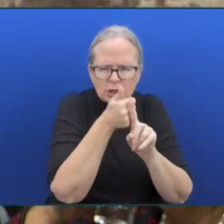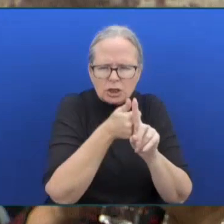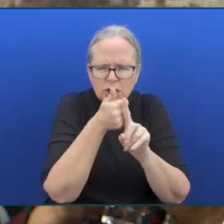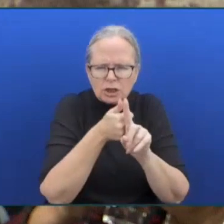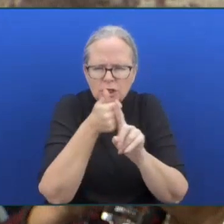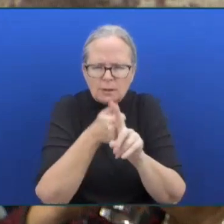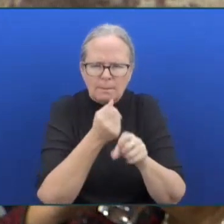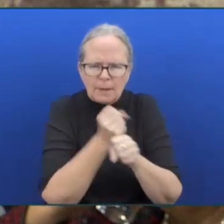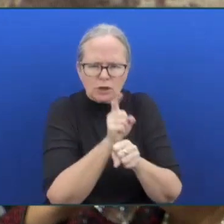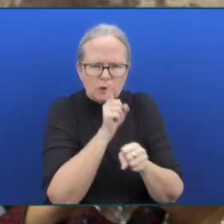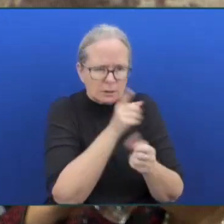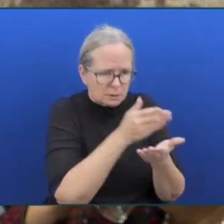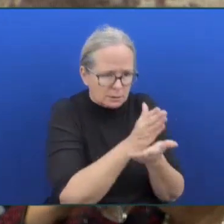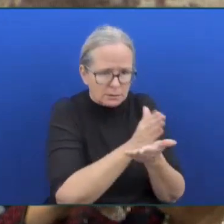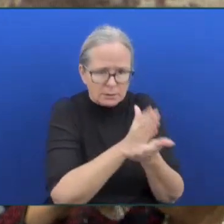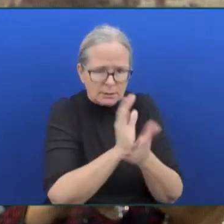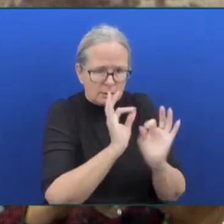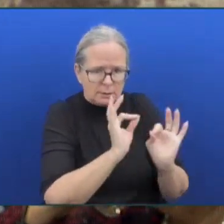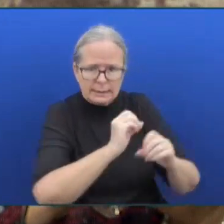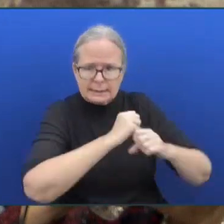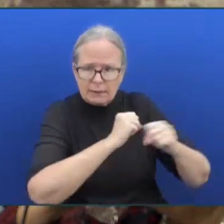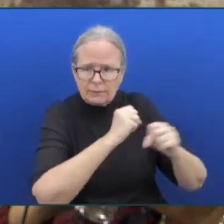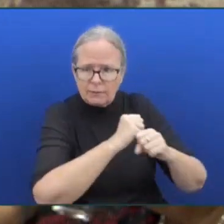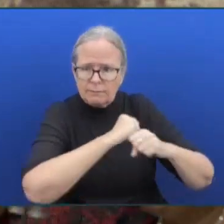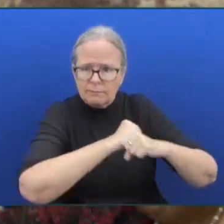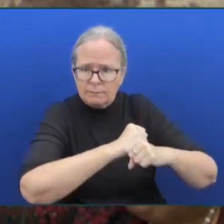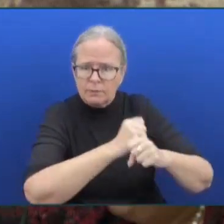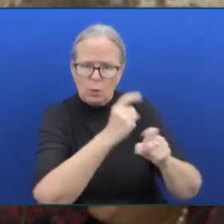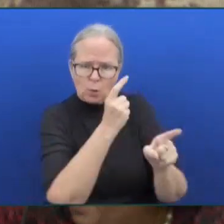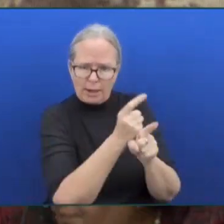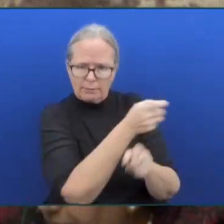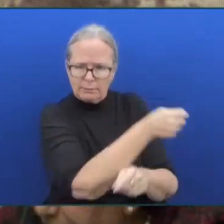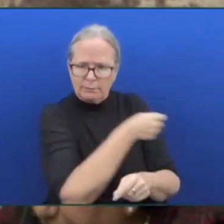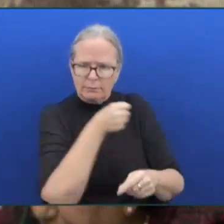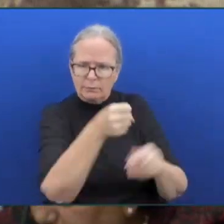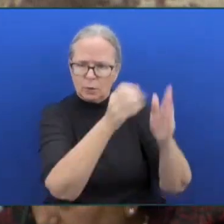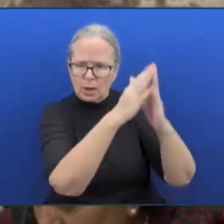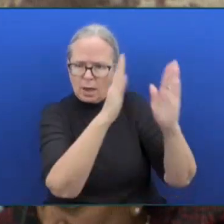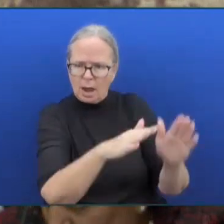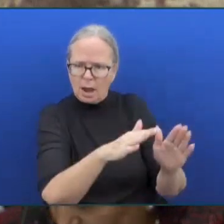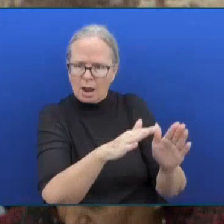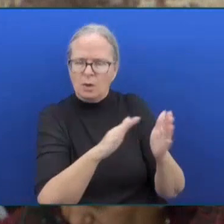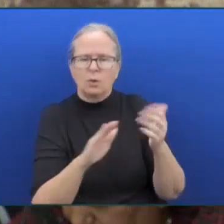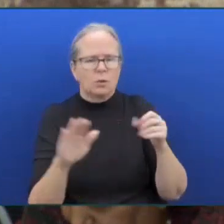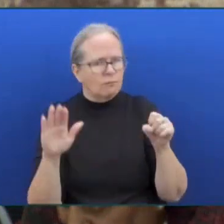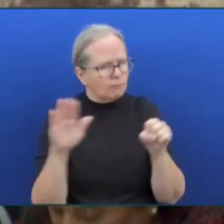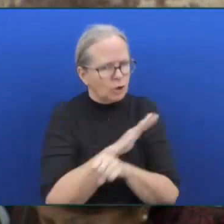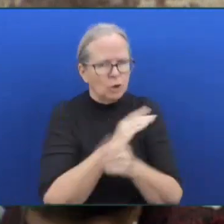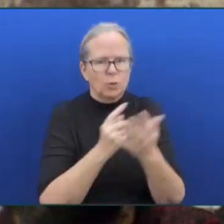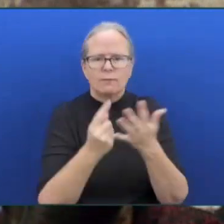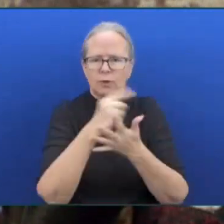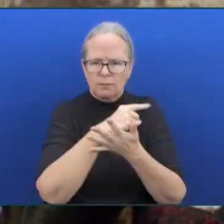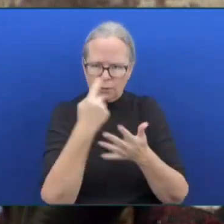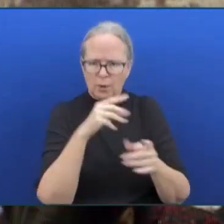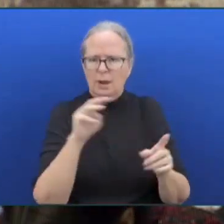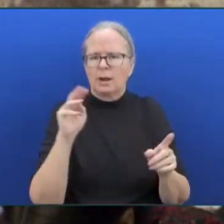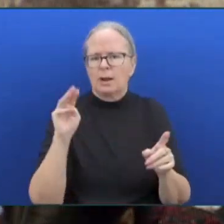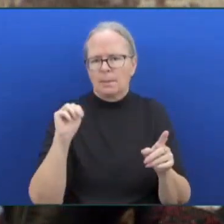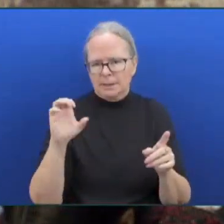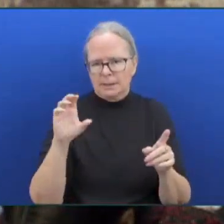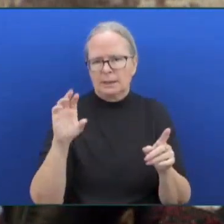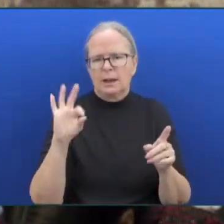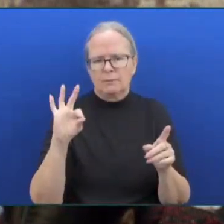right placements for them. And I directed my staff to make sure that they could assure me that there was